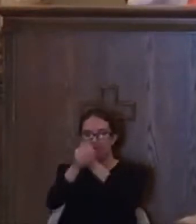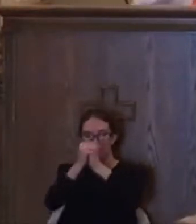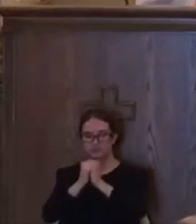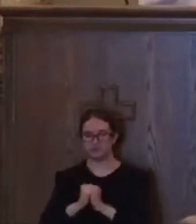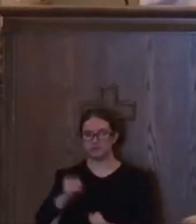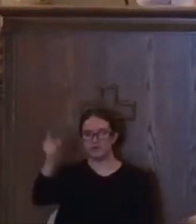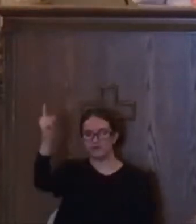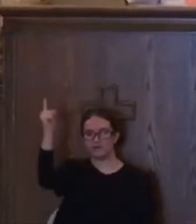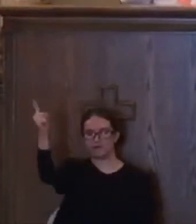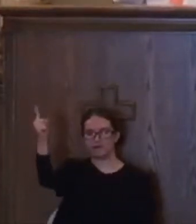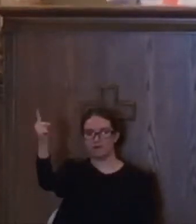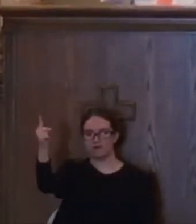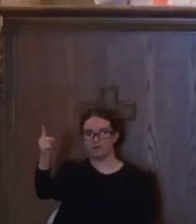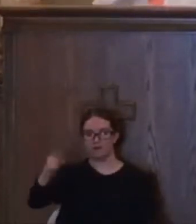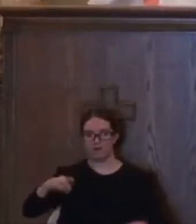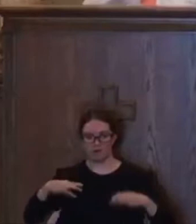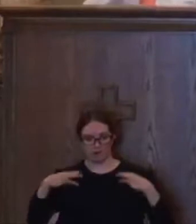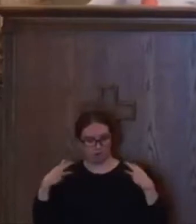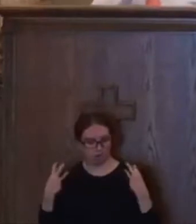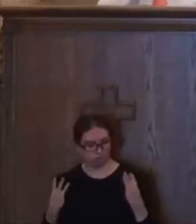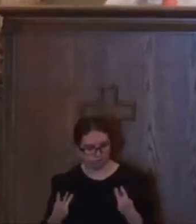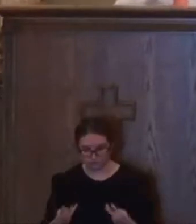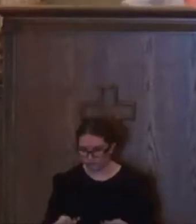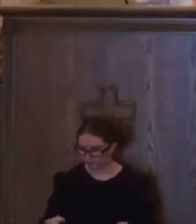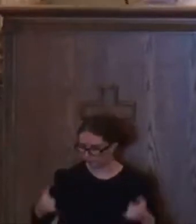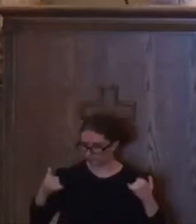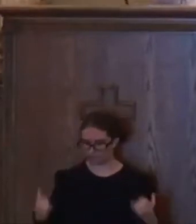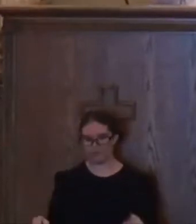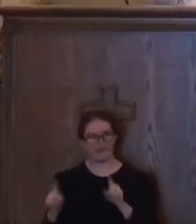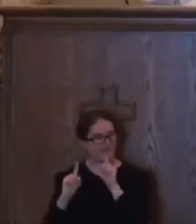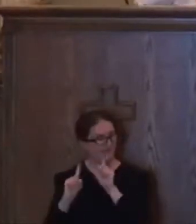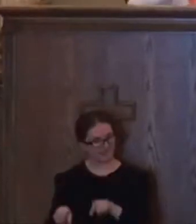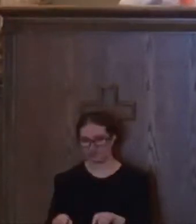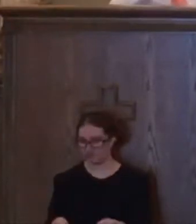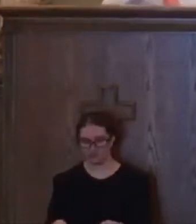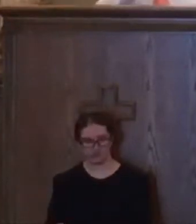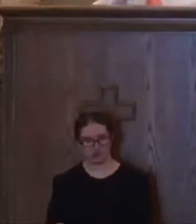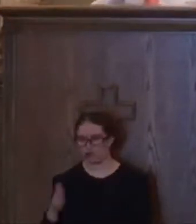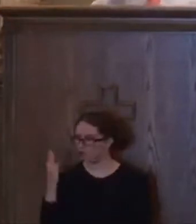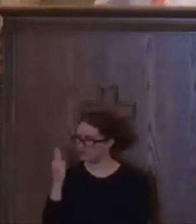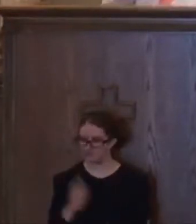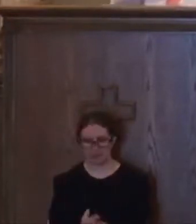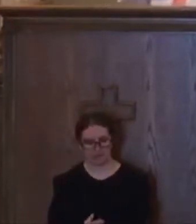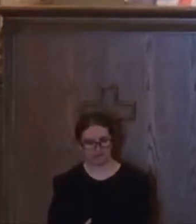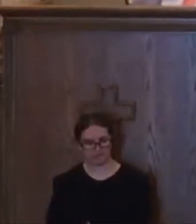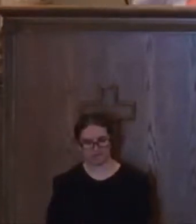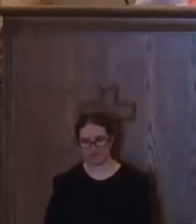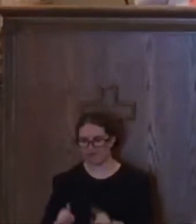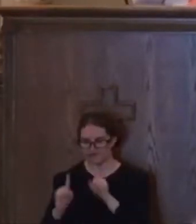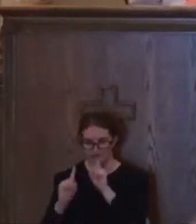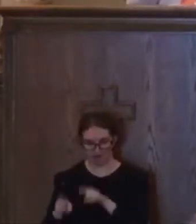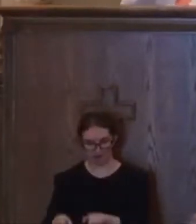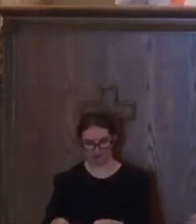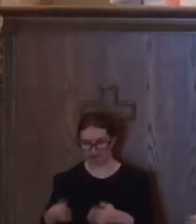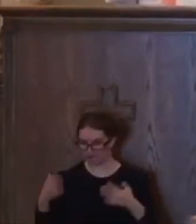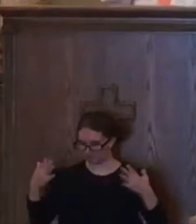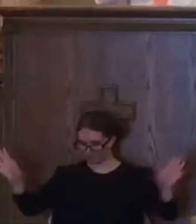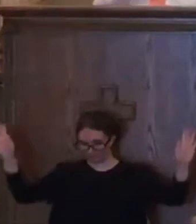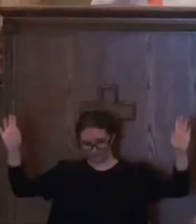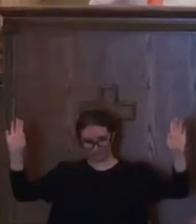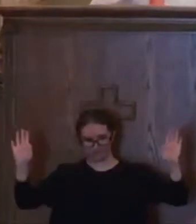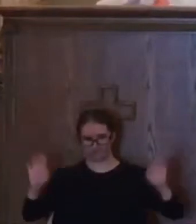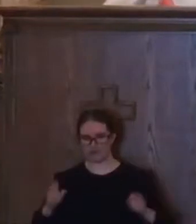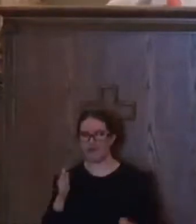Him. If you're worn out and you're tired today, the answer is not to stop. The answer is not to quit. The answer